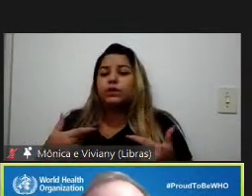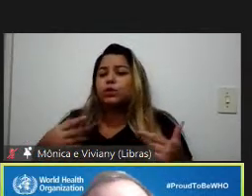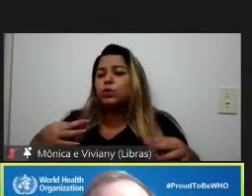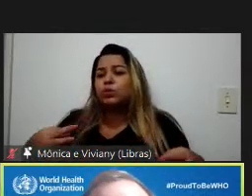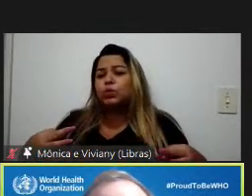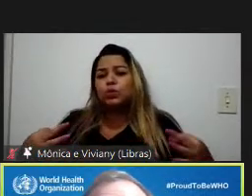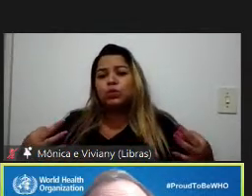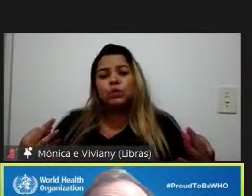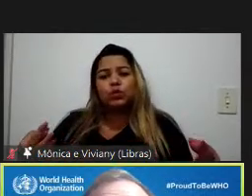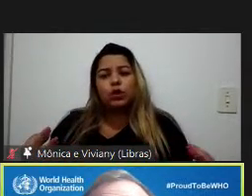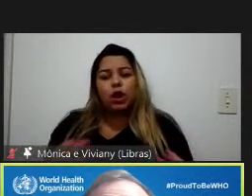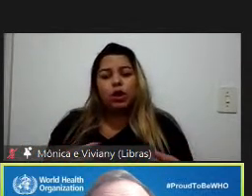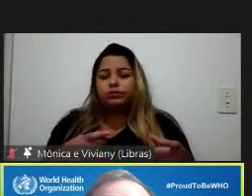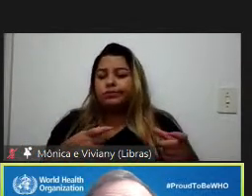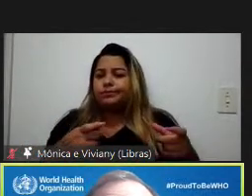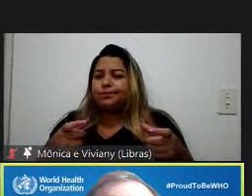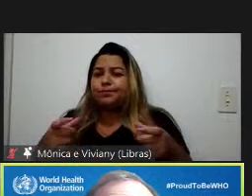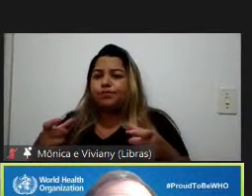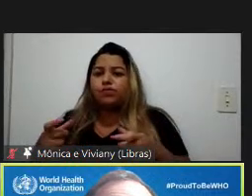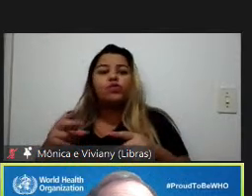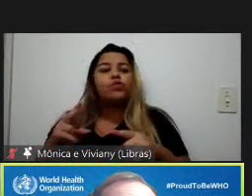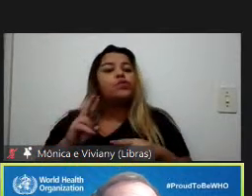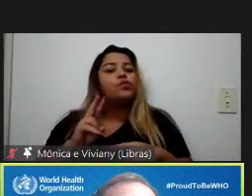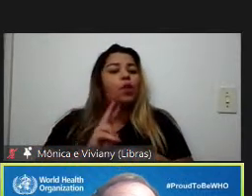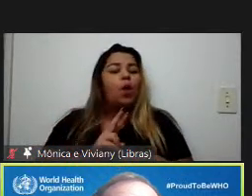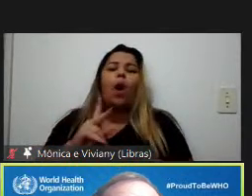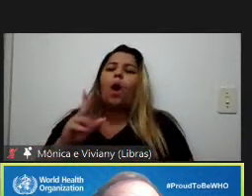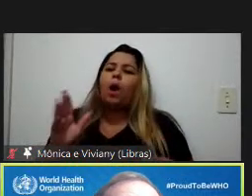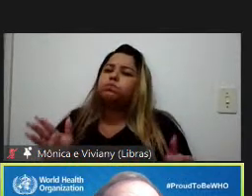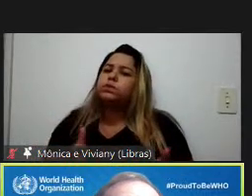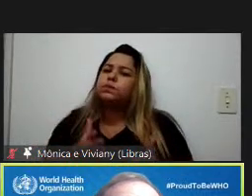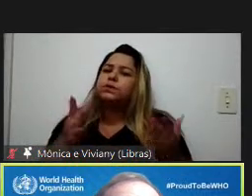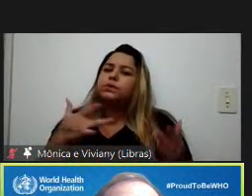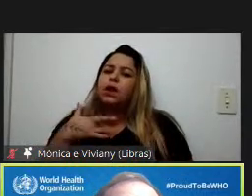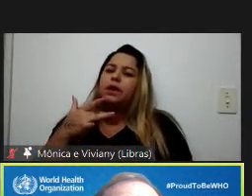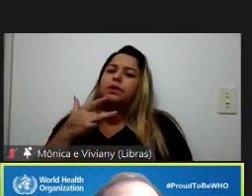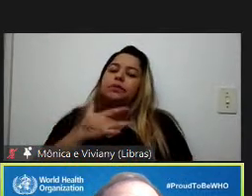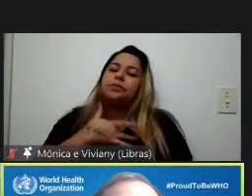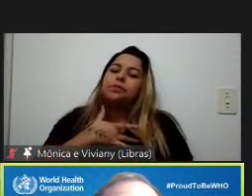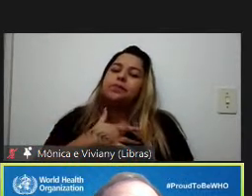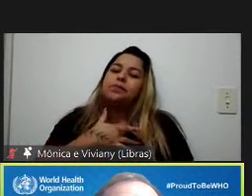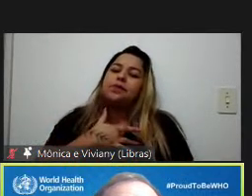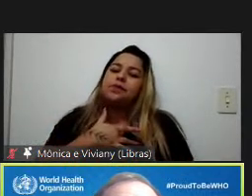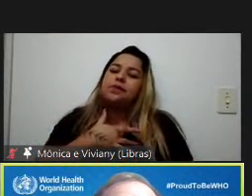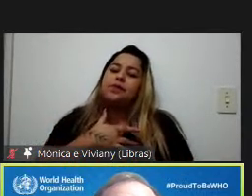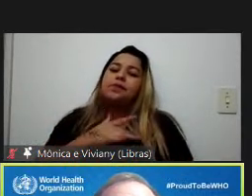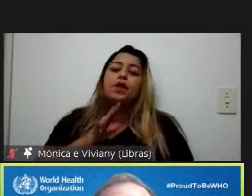health promotion, curative, rehabilitative, and palliative care.